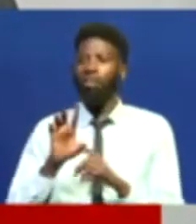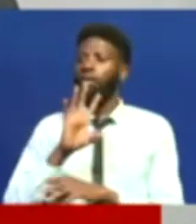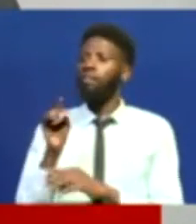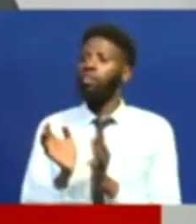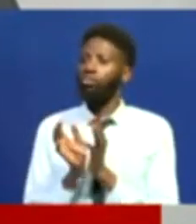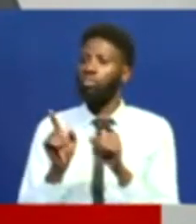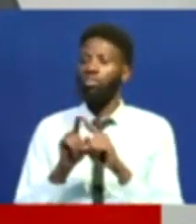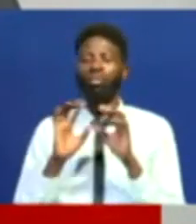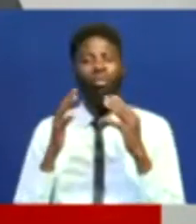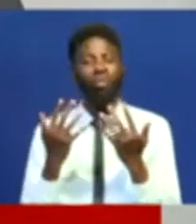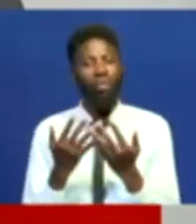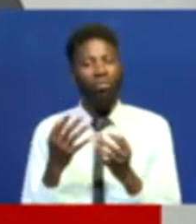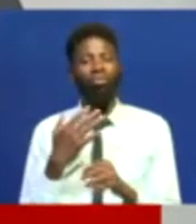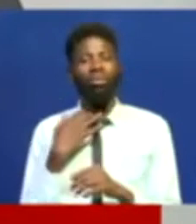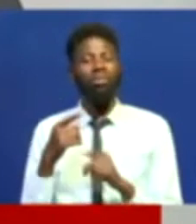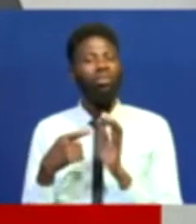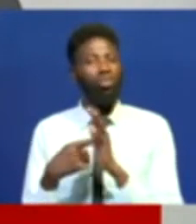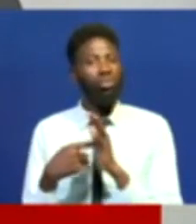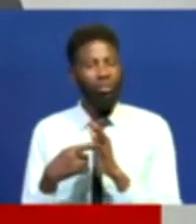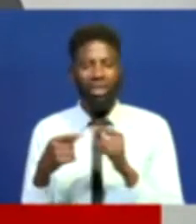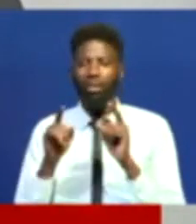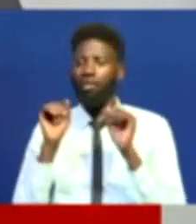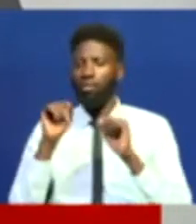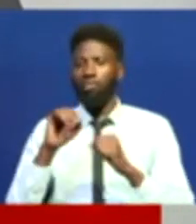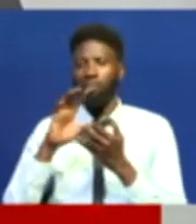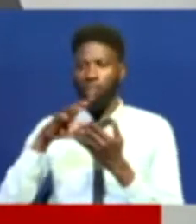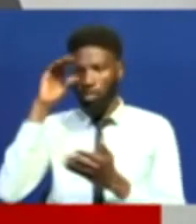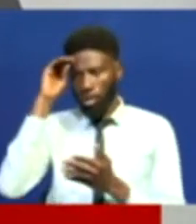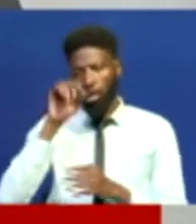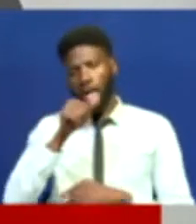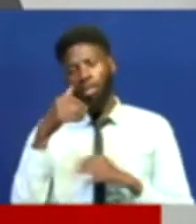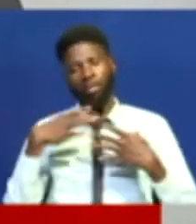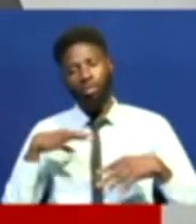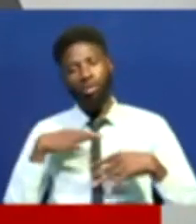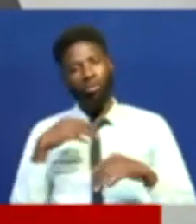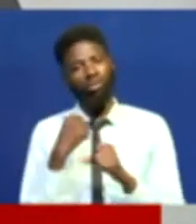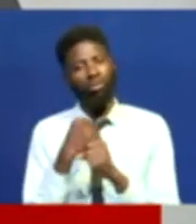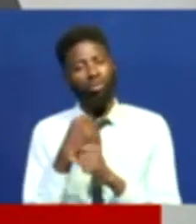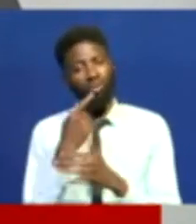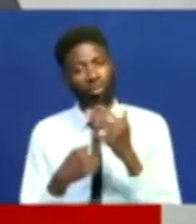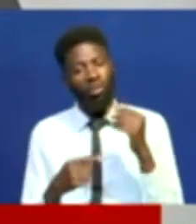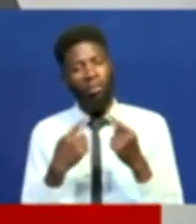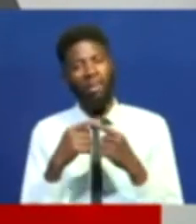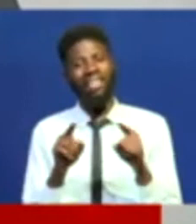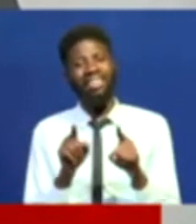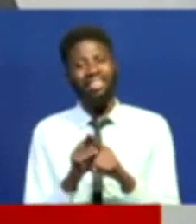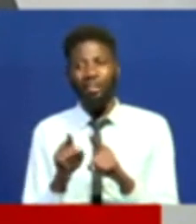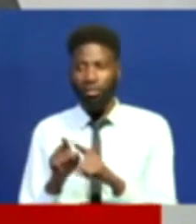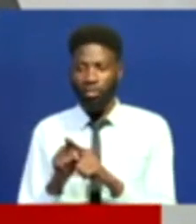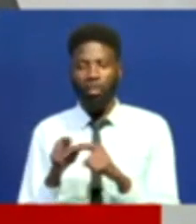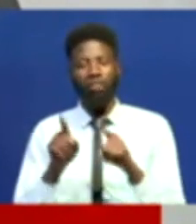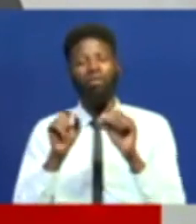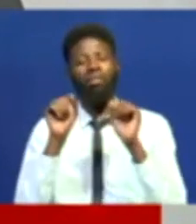rest of the world for them to be able to learn what other people are doing, but also